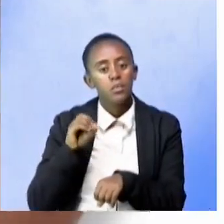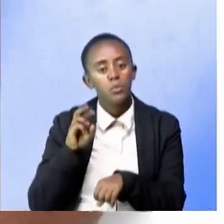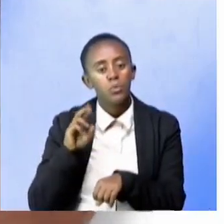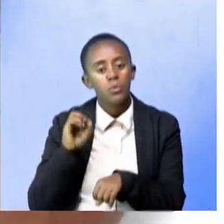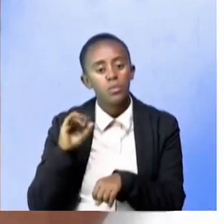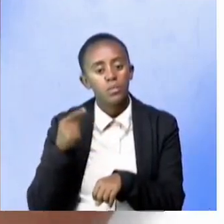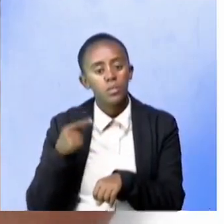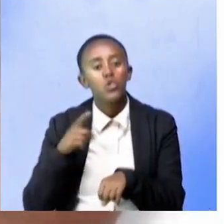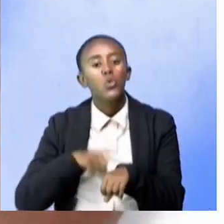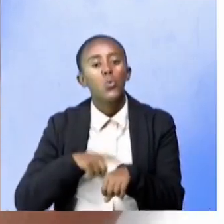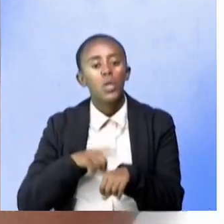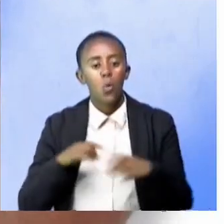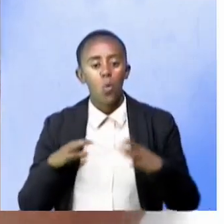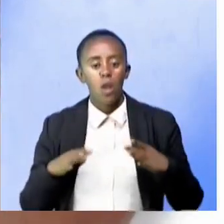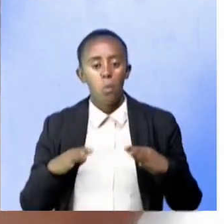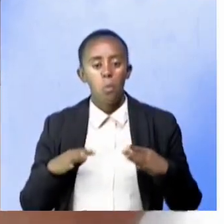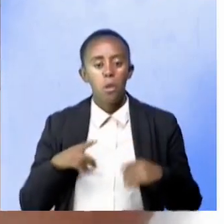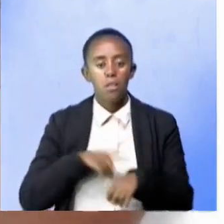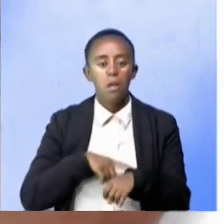holidays.